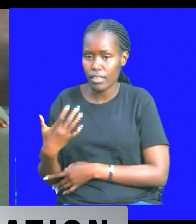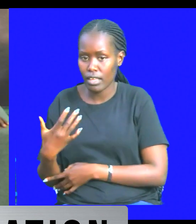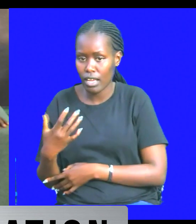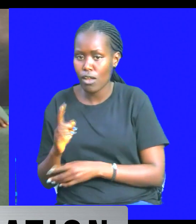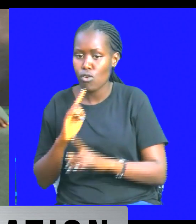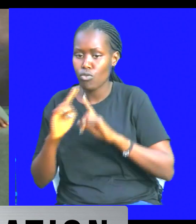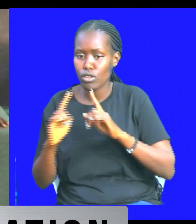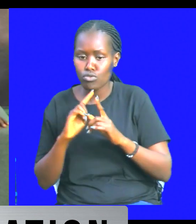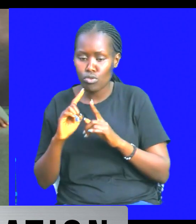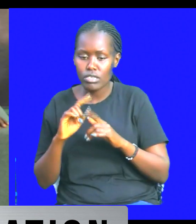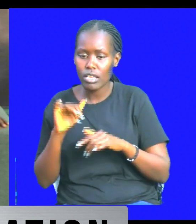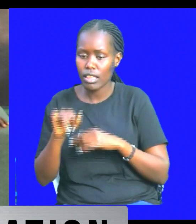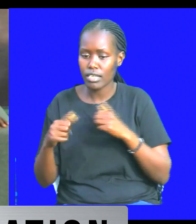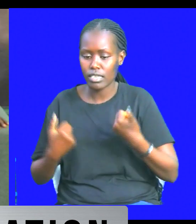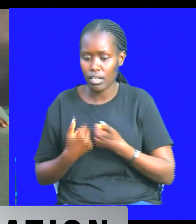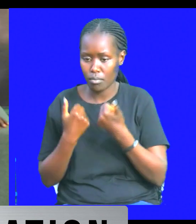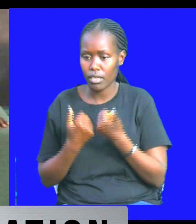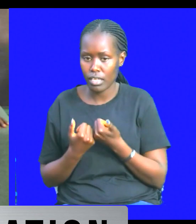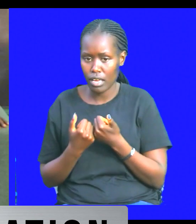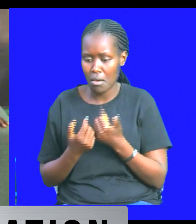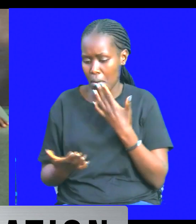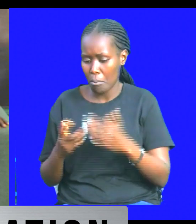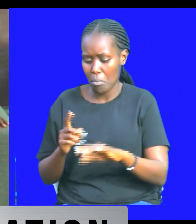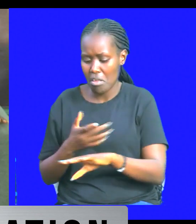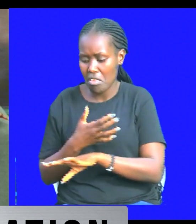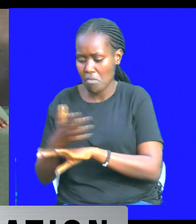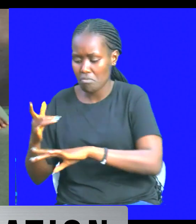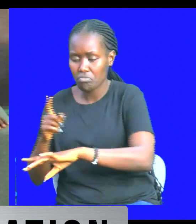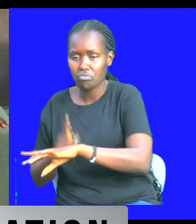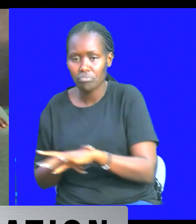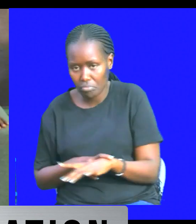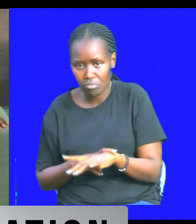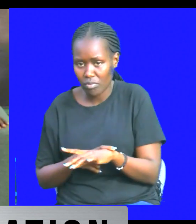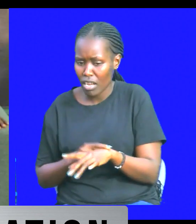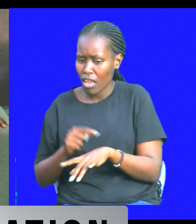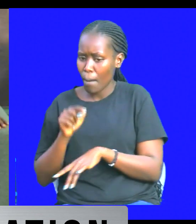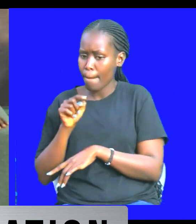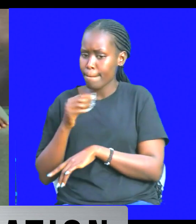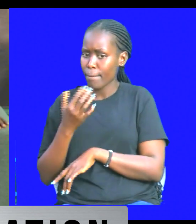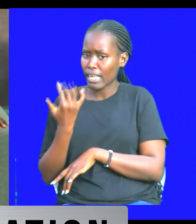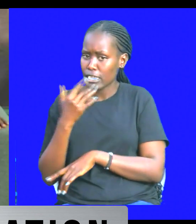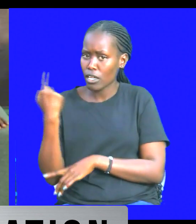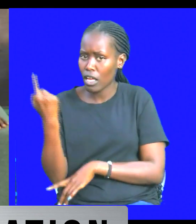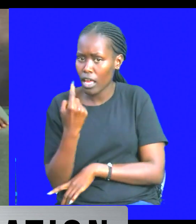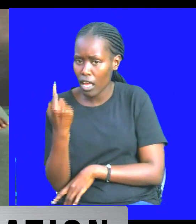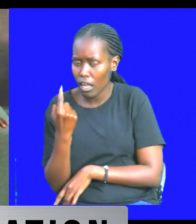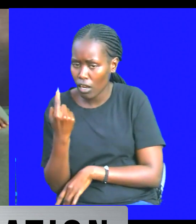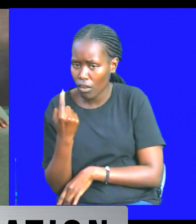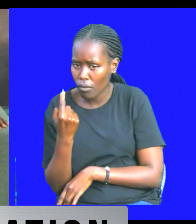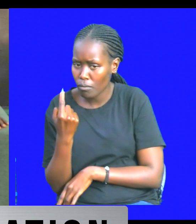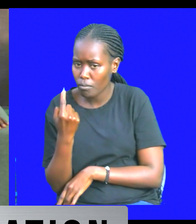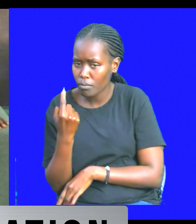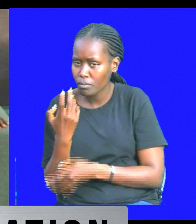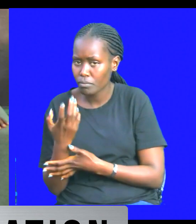happening. It's like a waste of time. Is he alone? Is he in sync